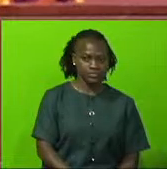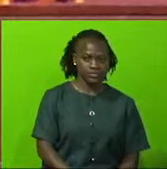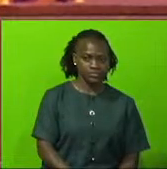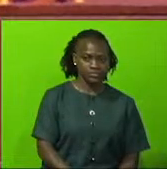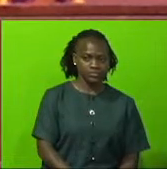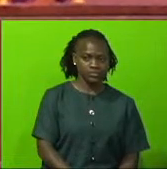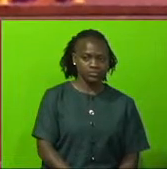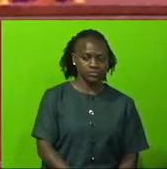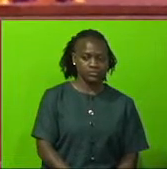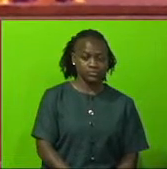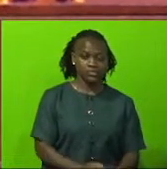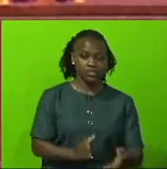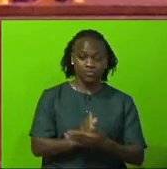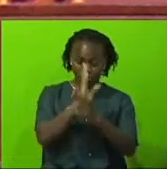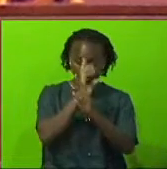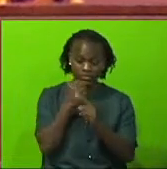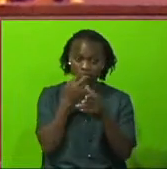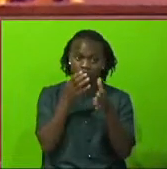Right Honorable Speaker,